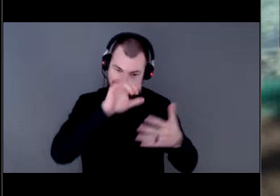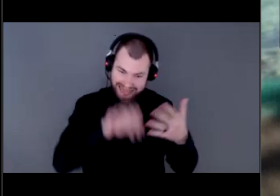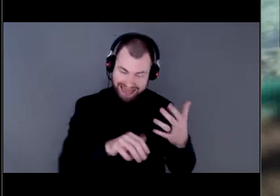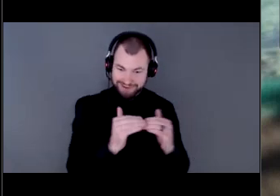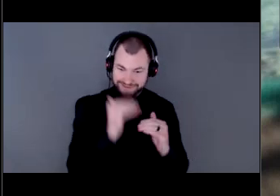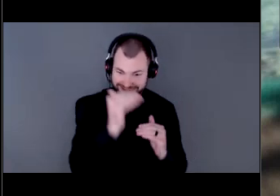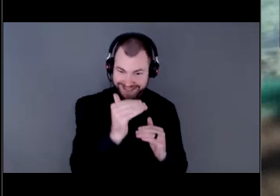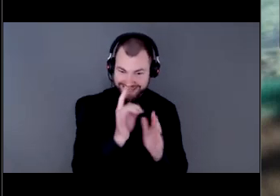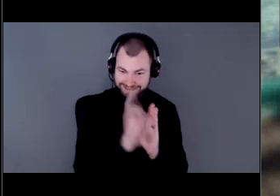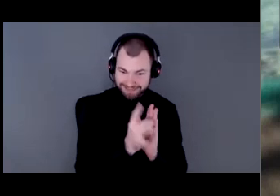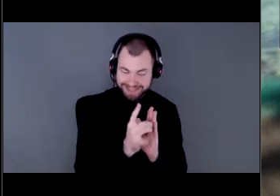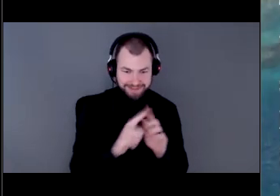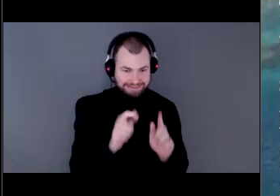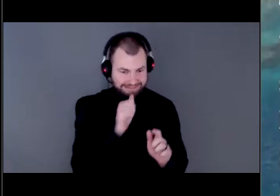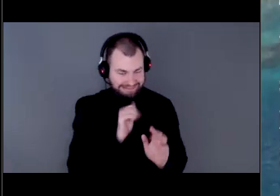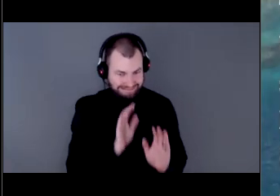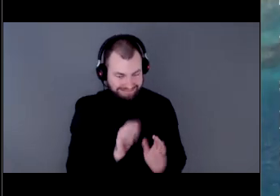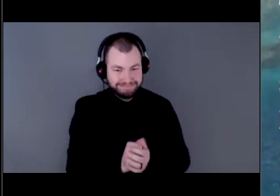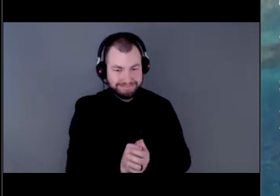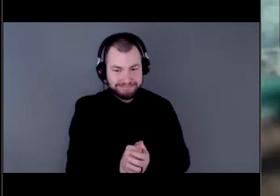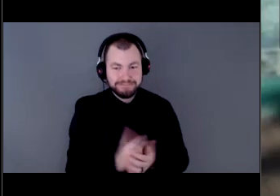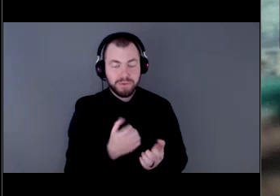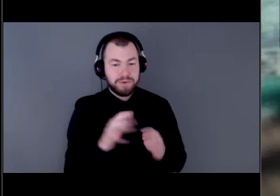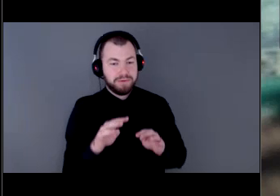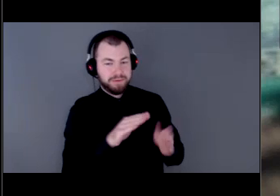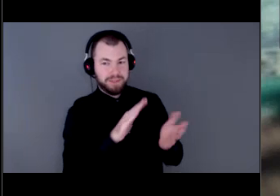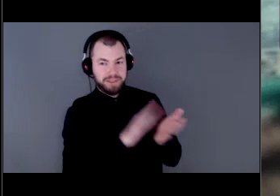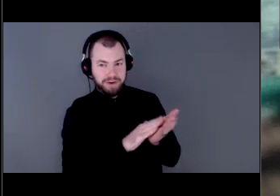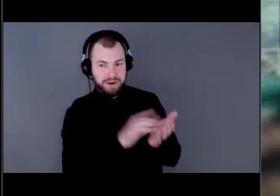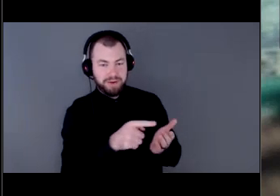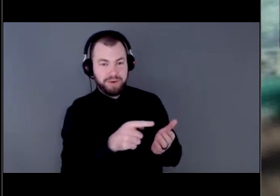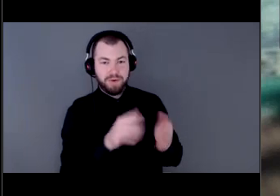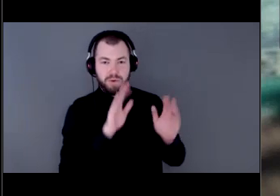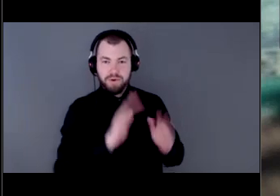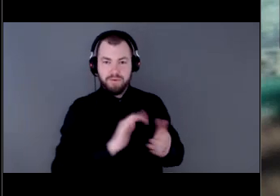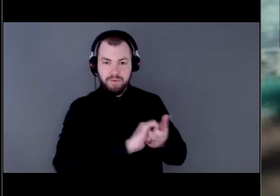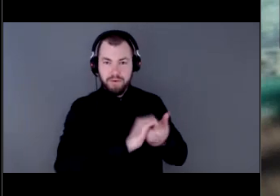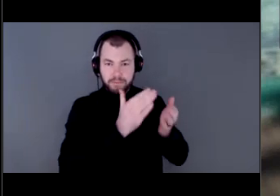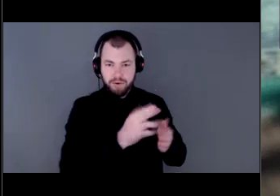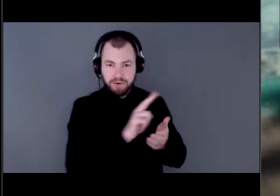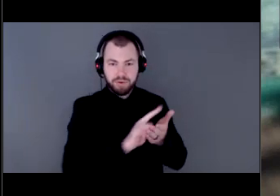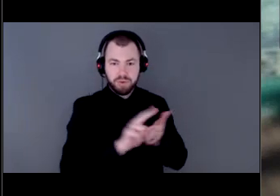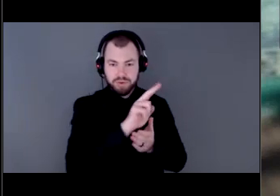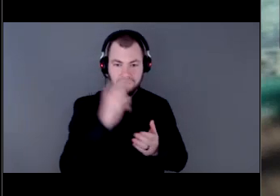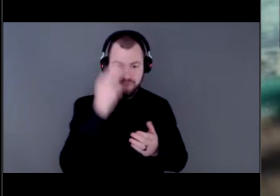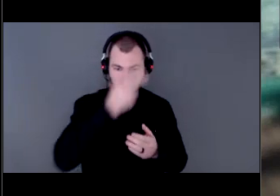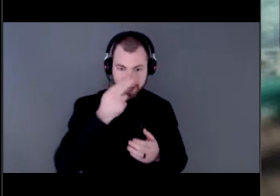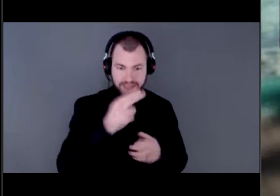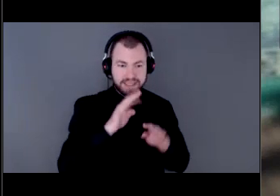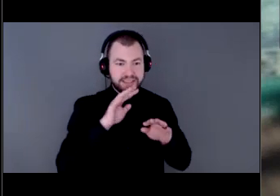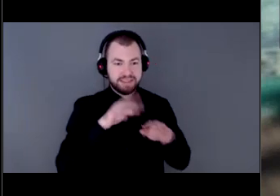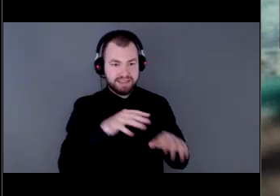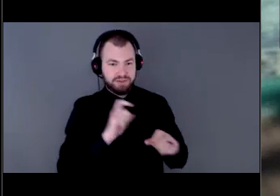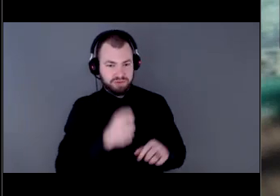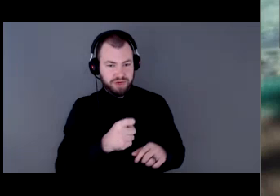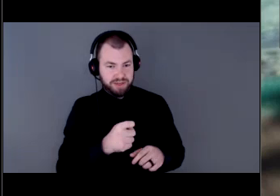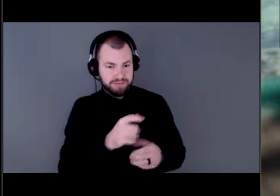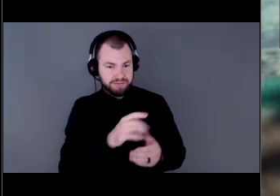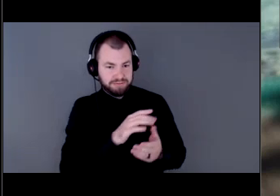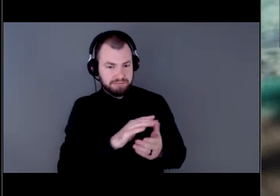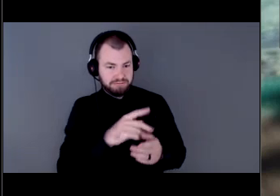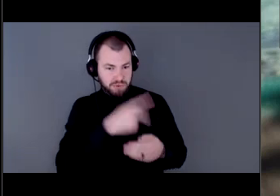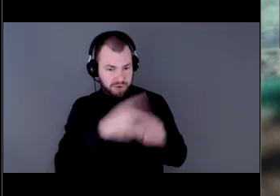me. I'd like to give a shout out to our wonderful partners at the University of Hawaii Sea Grant College program, who are our primary